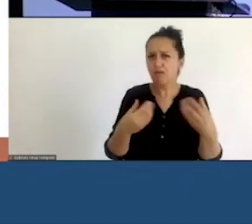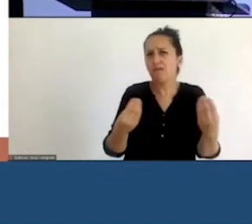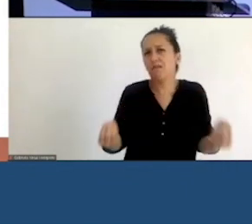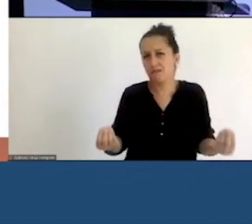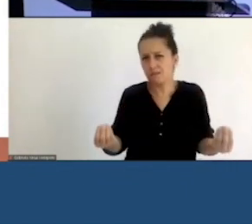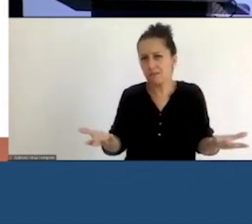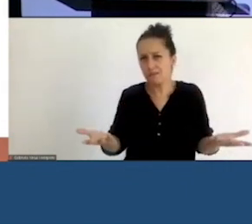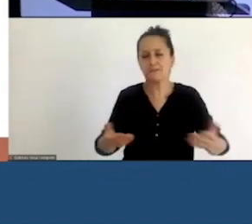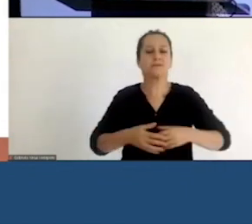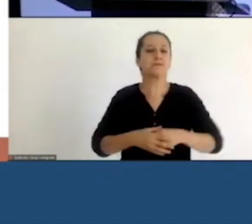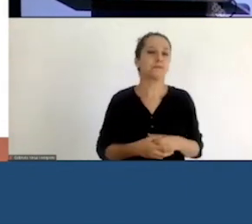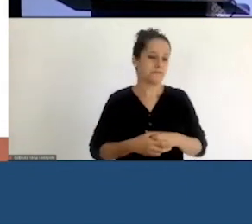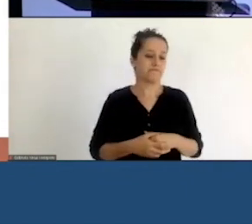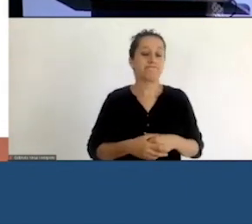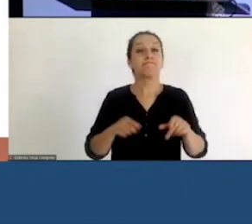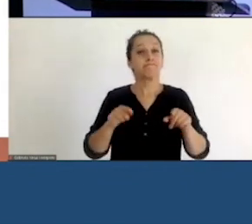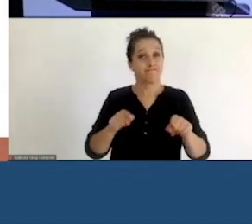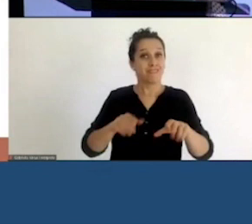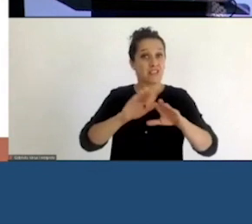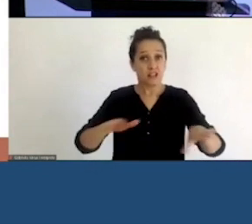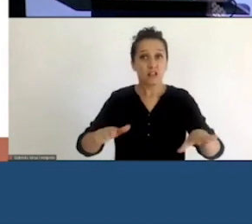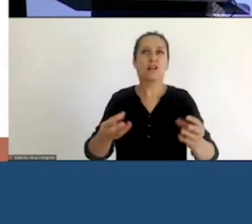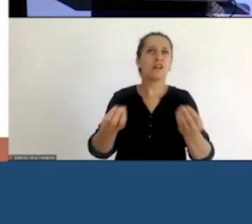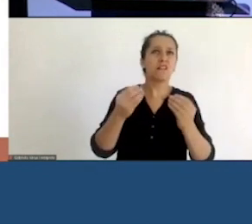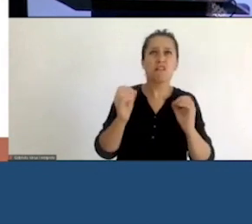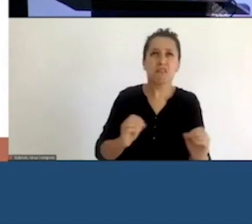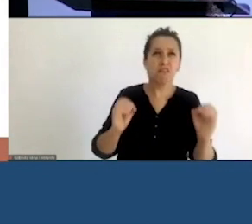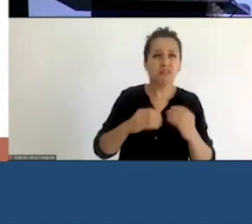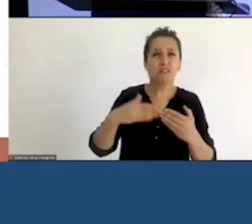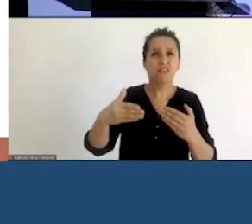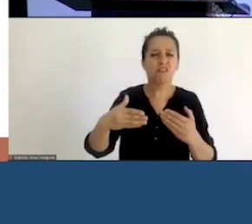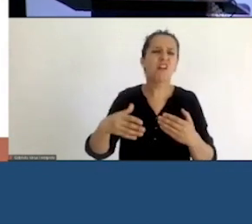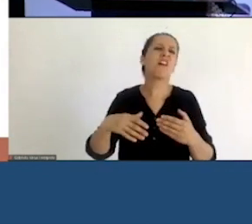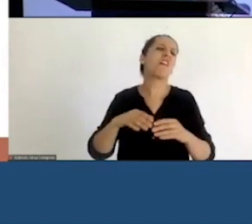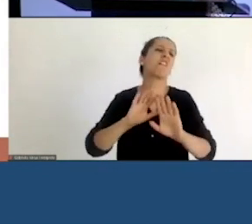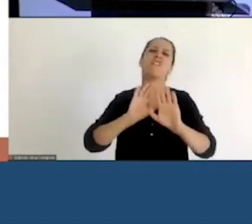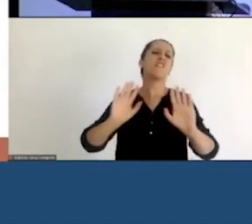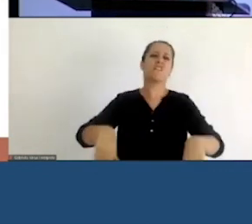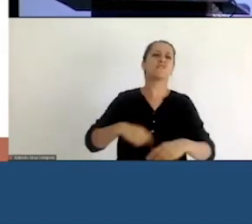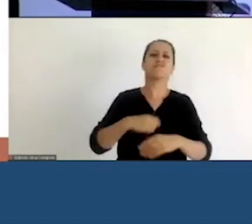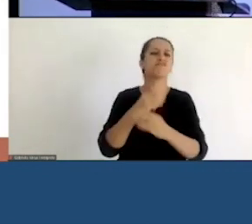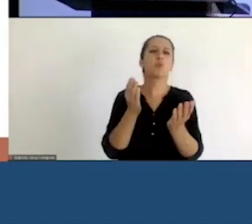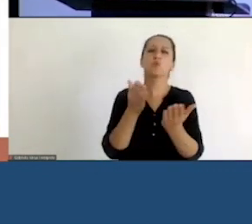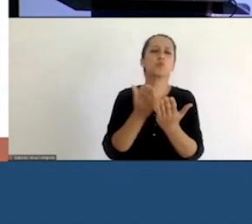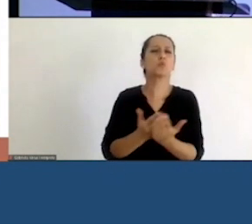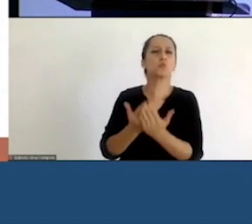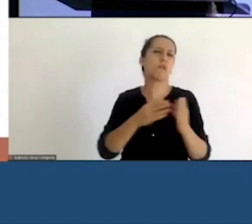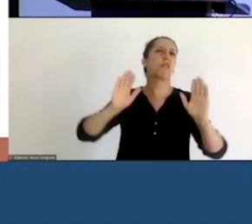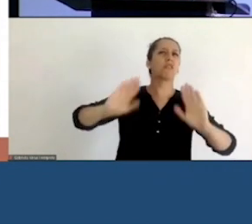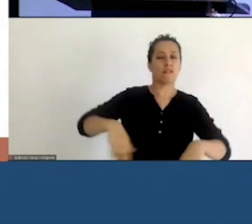is that we run the risk of school dropouts. Uh, 85 million